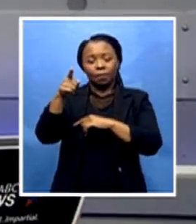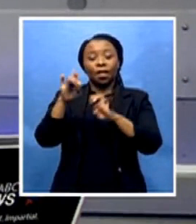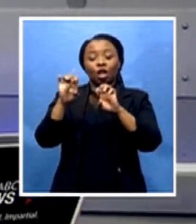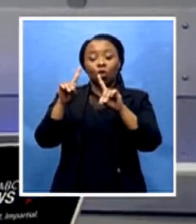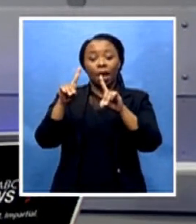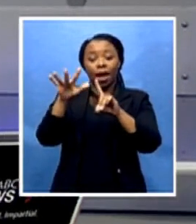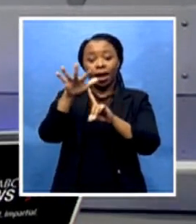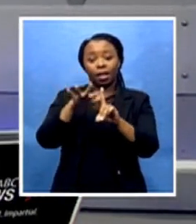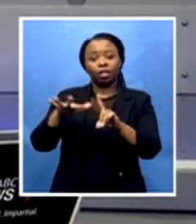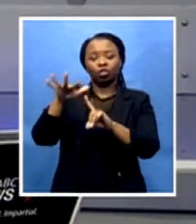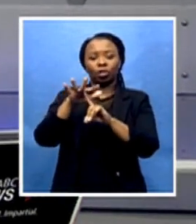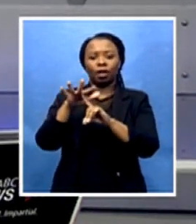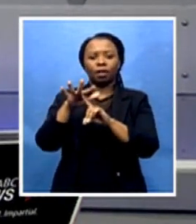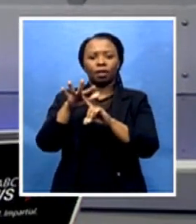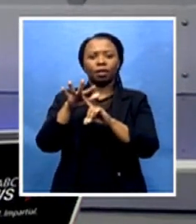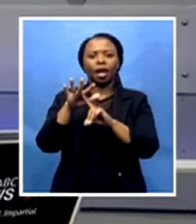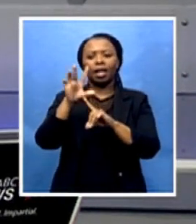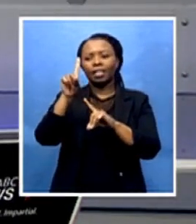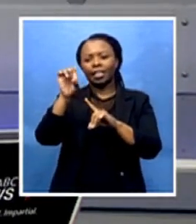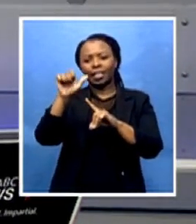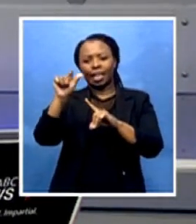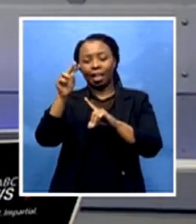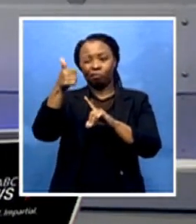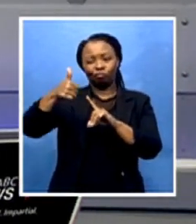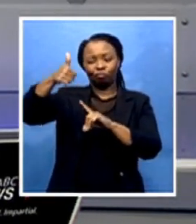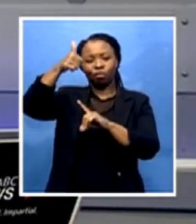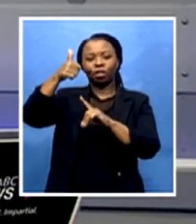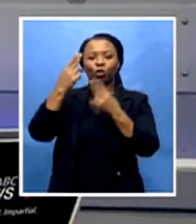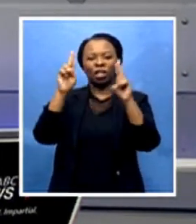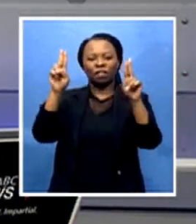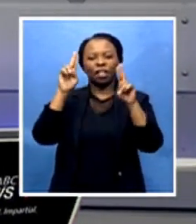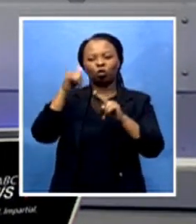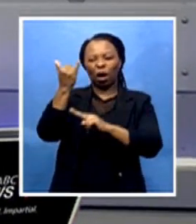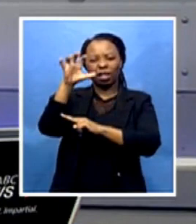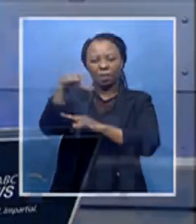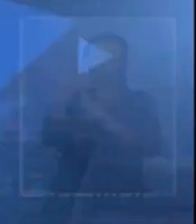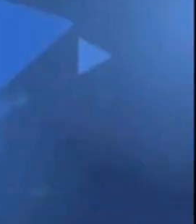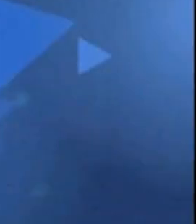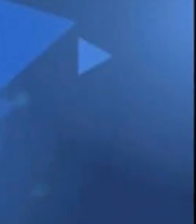Education at the University of Johannesburg. Let's take a quick break and get you more news next.